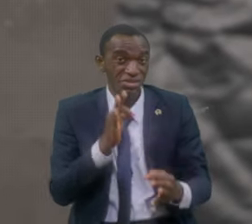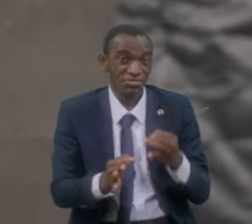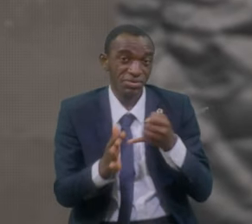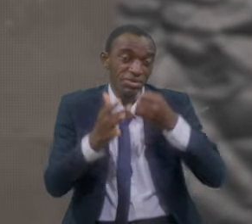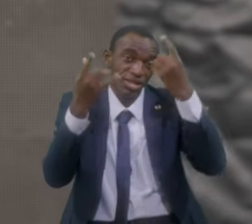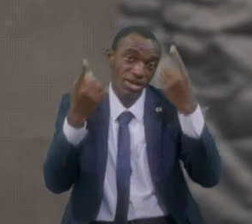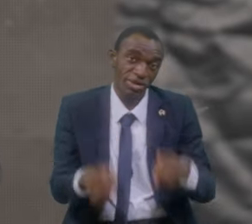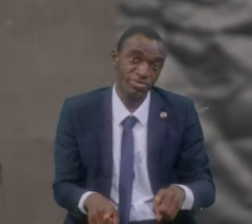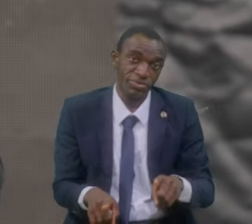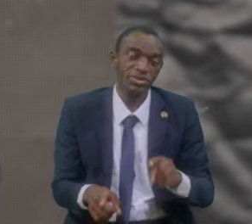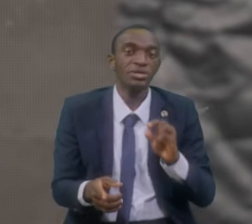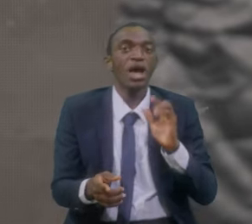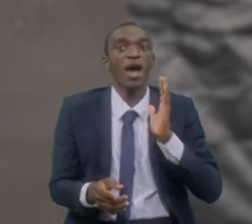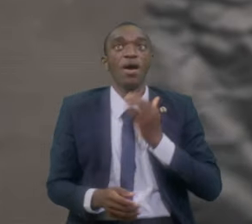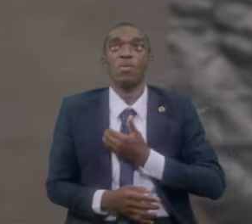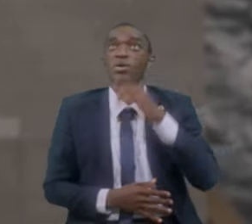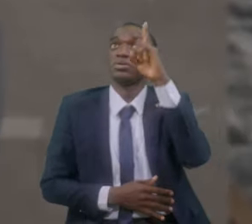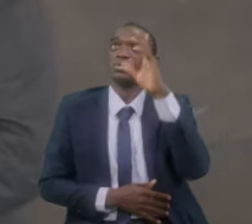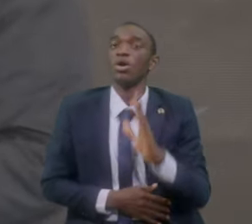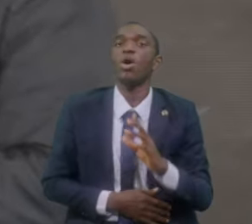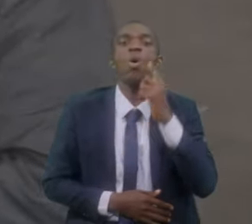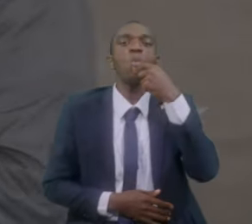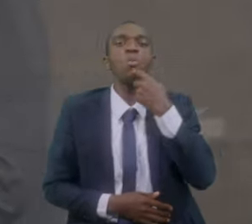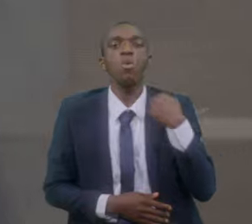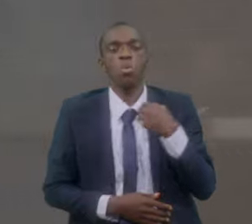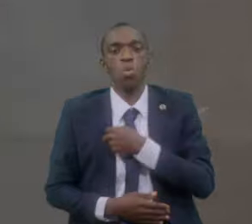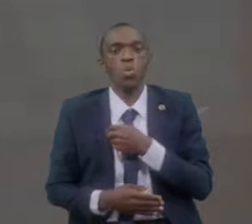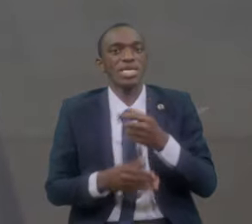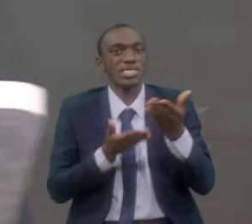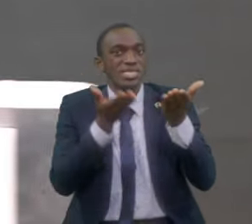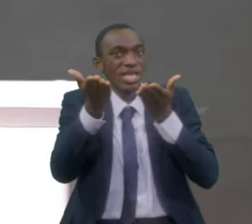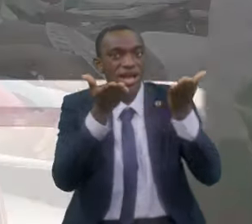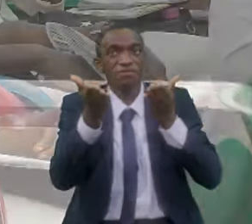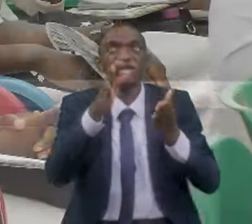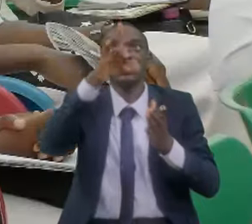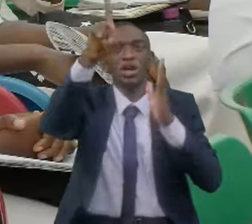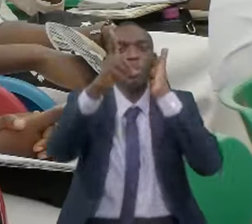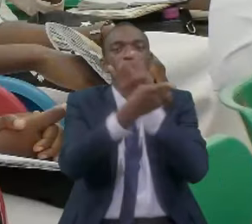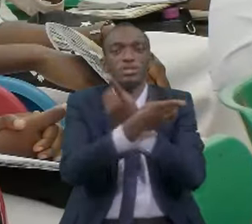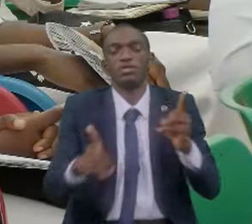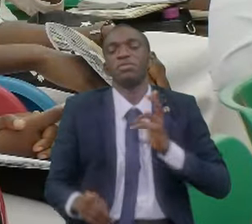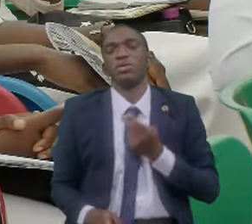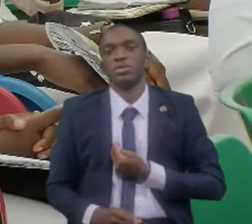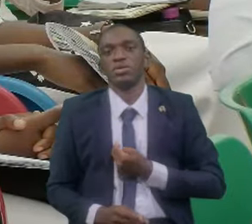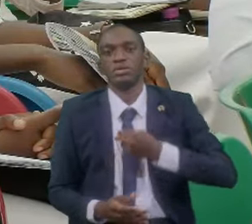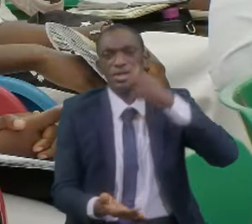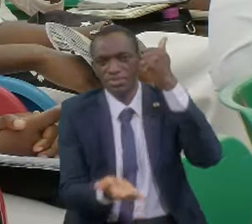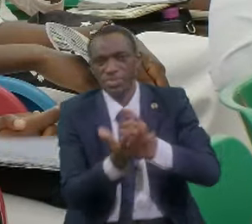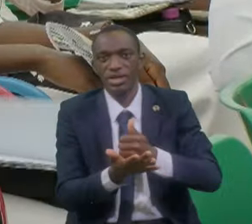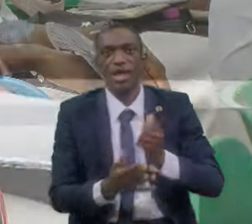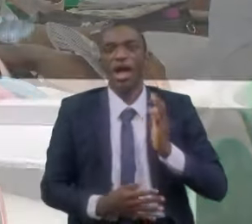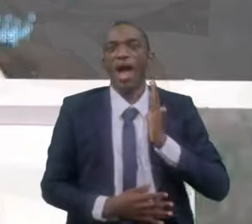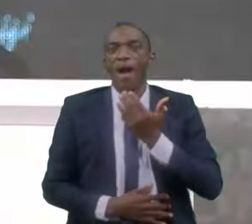our God, whom we serve, will deliver us. Our